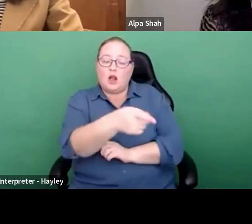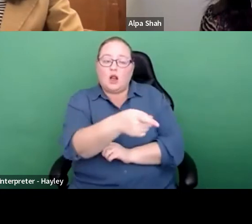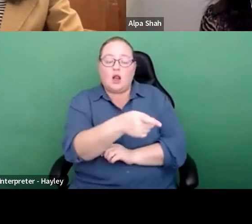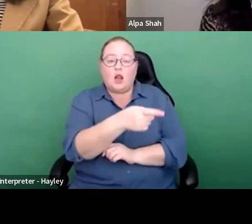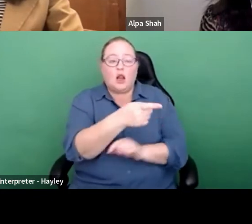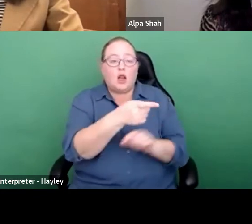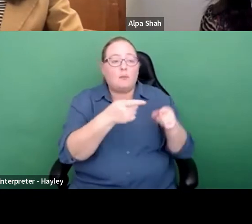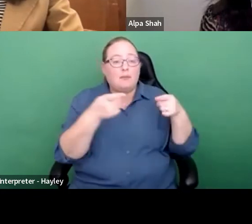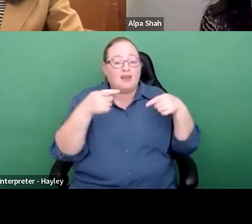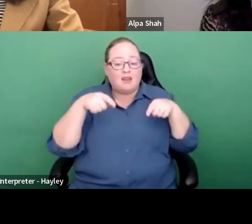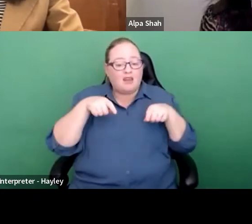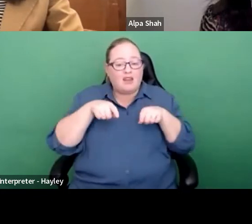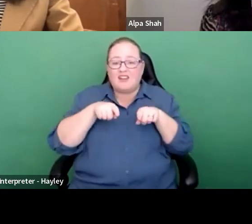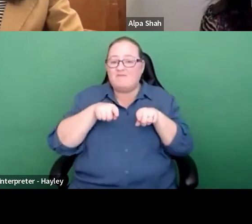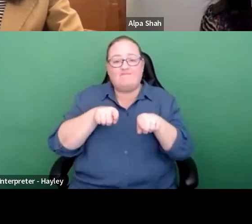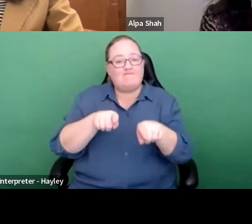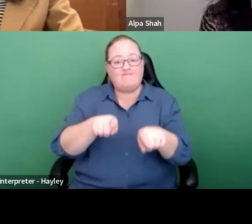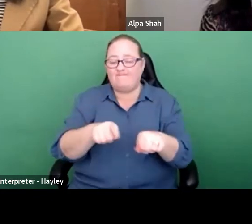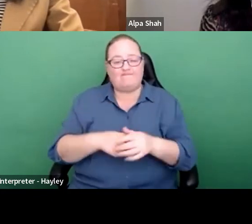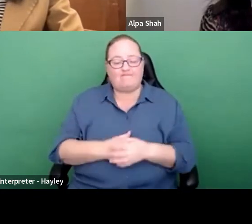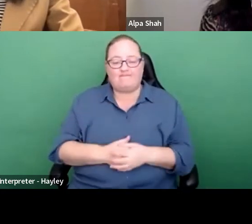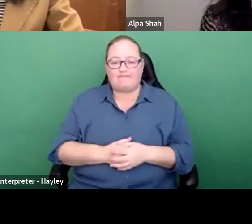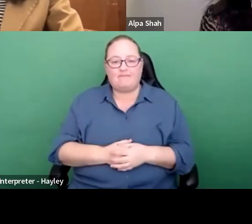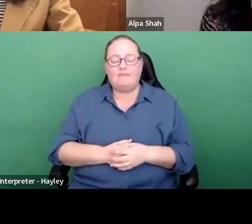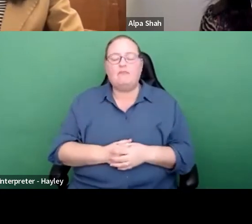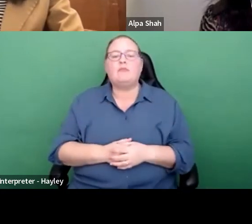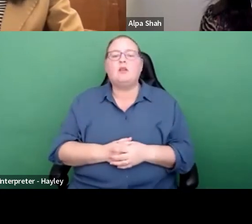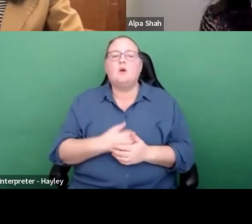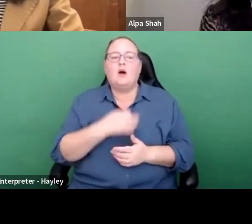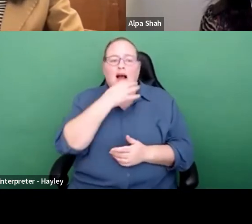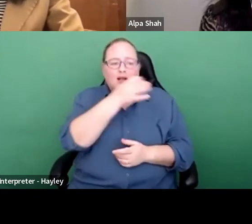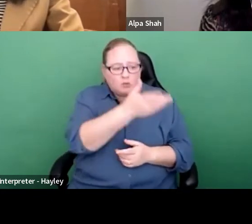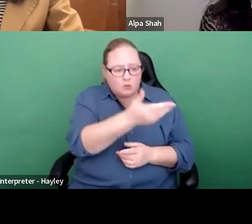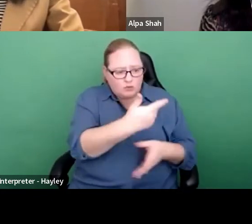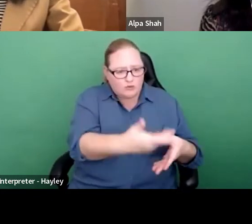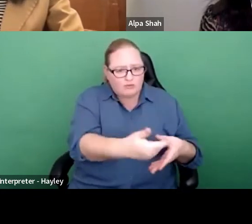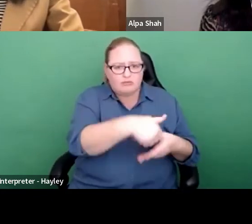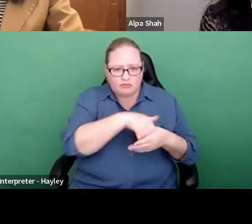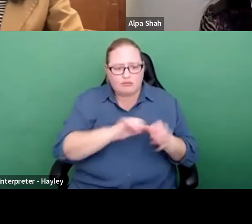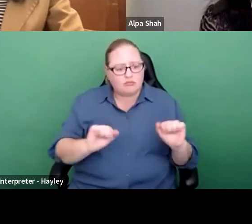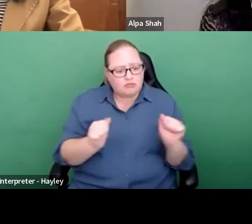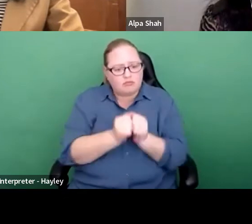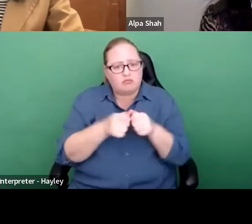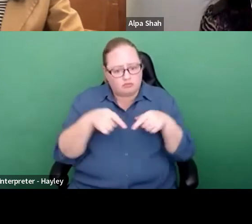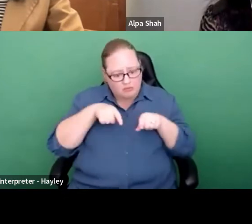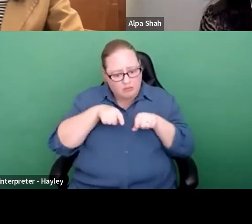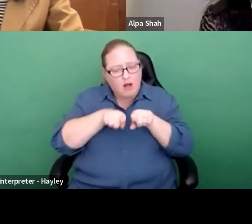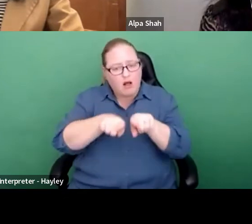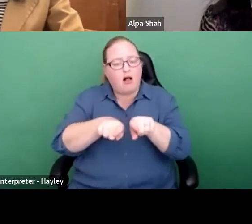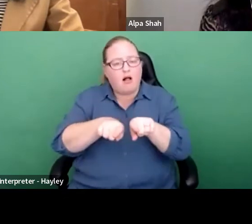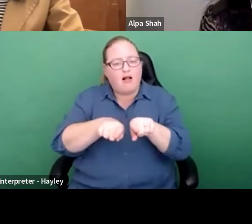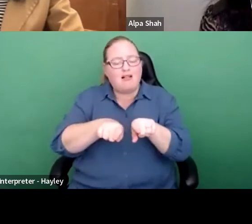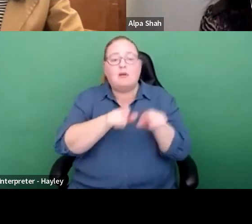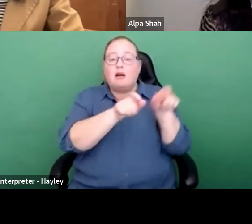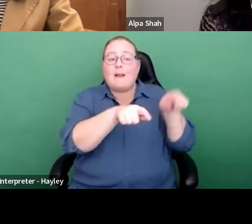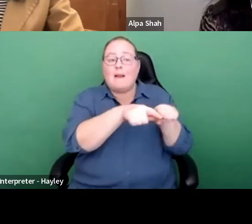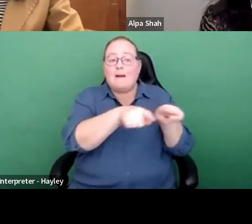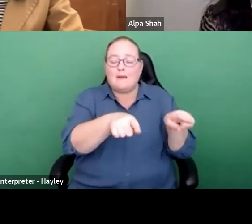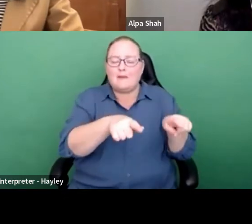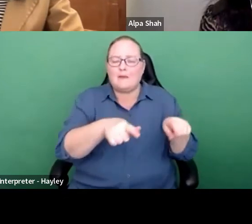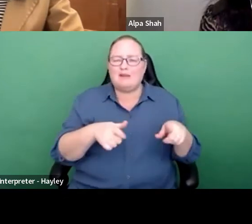trajectory reinscribes the professional divide between worker and clients. And indeed, clients who challenge this pathway are often